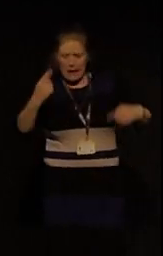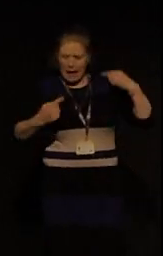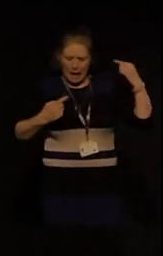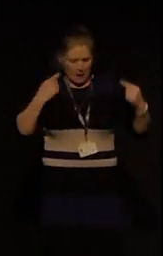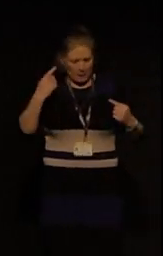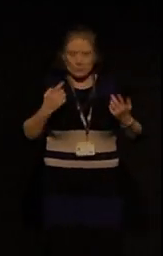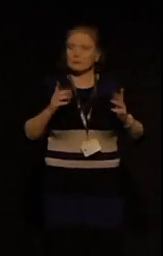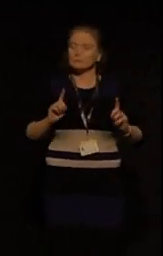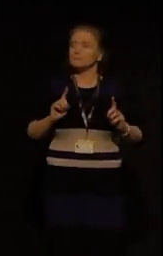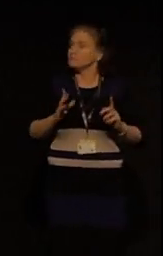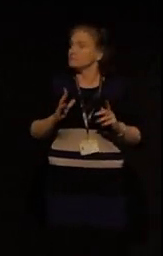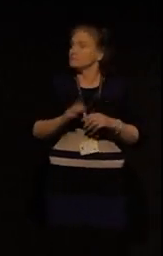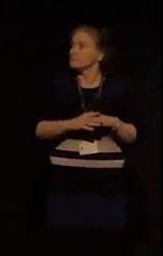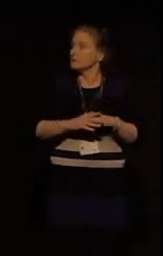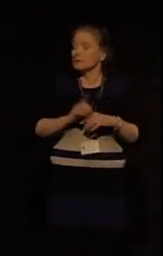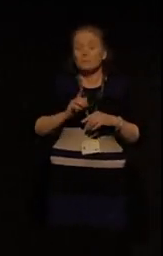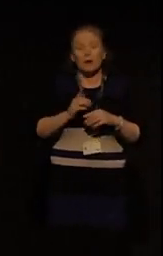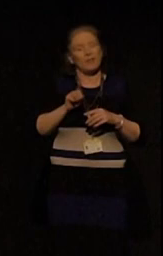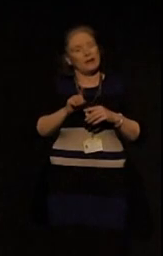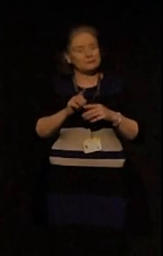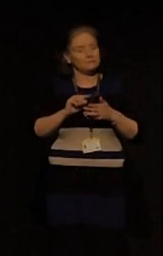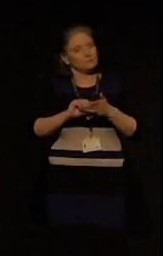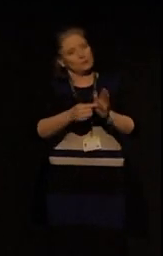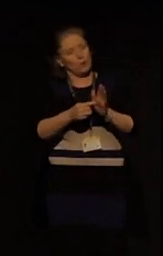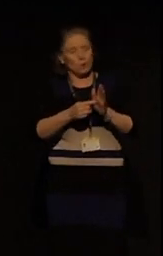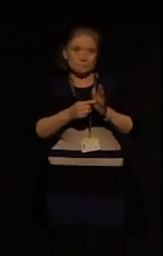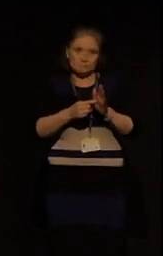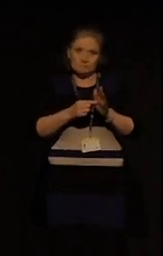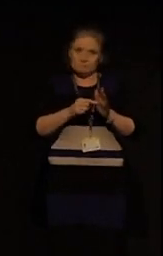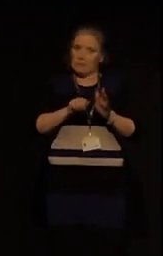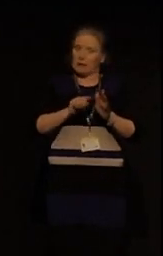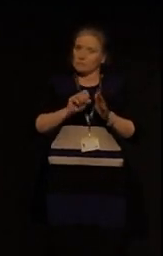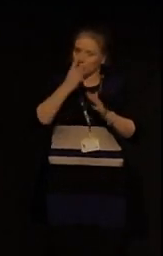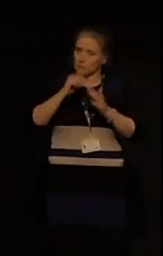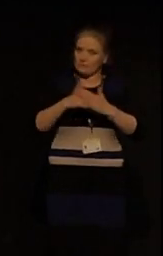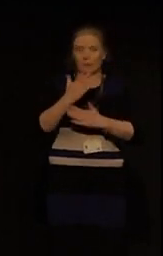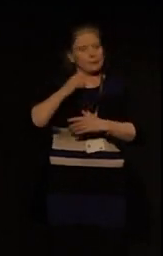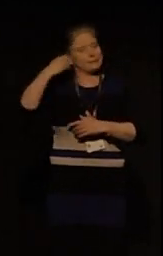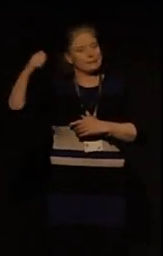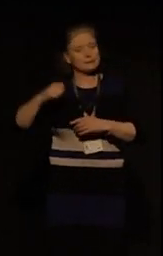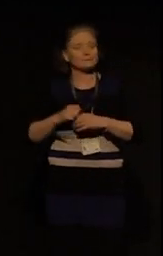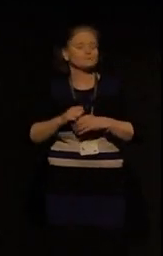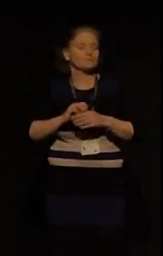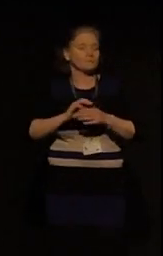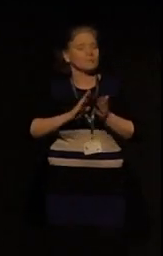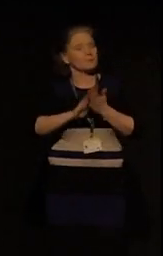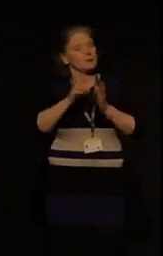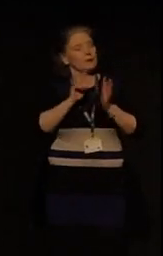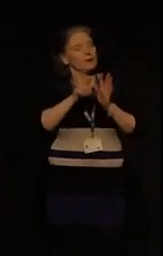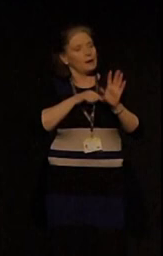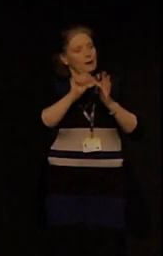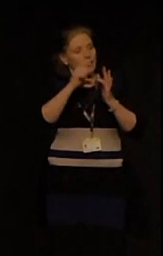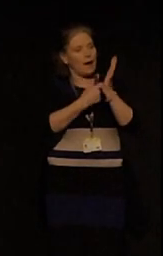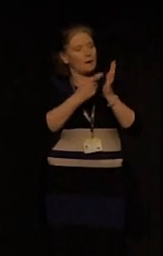And oftentimes, that's a precursor of getting tinnitus, hyperacusis. Hyperacusis has a prevalence of